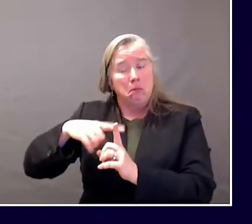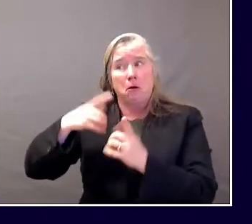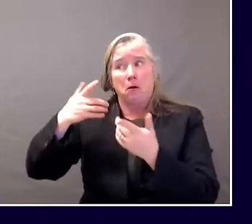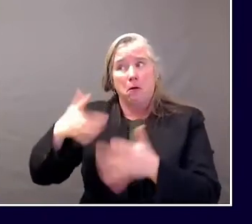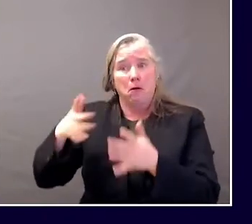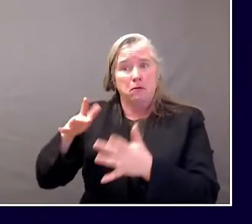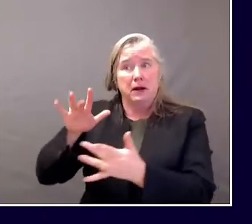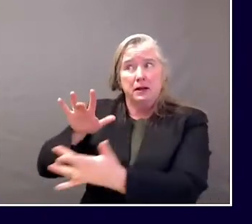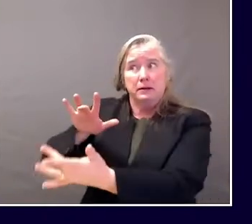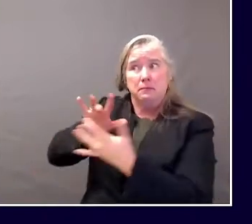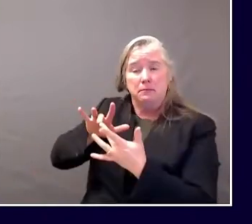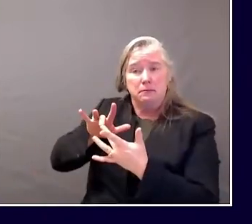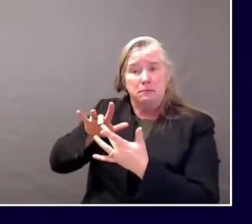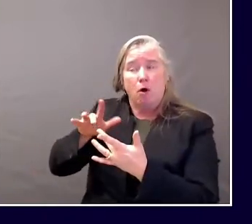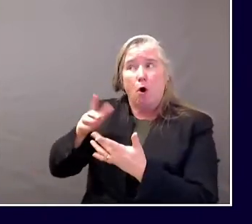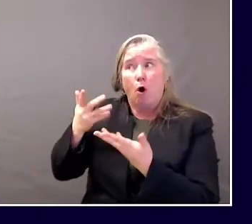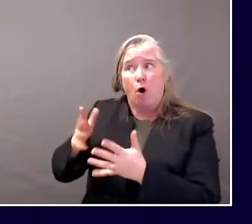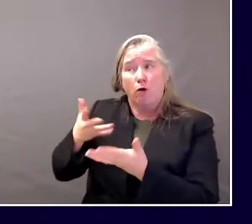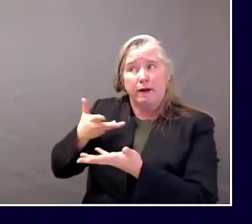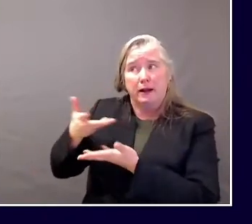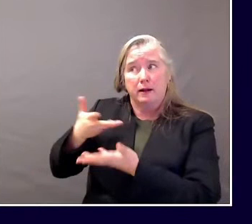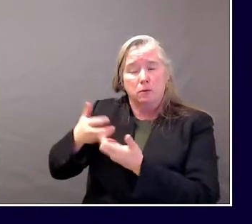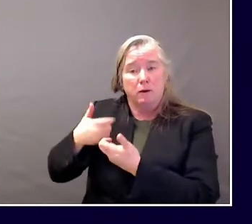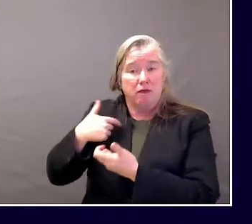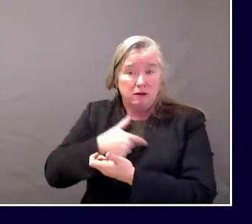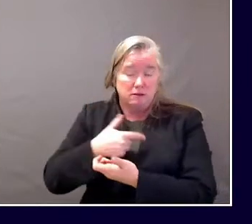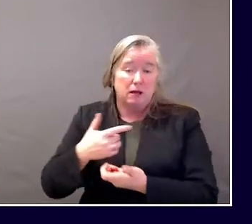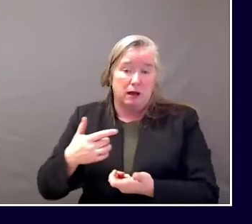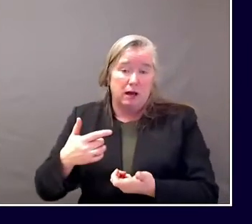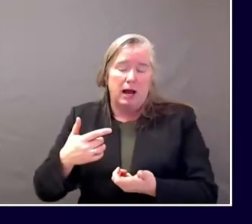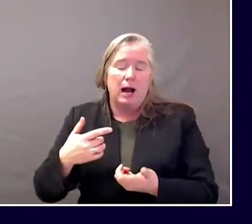even before the team has taken office. So I am